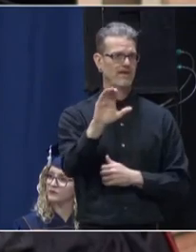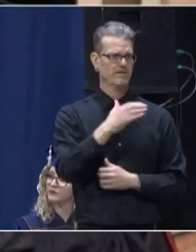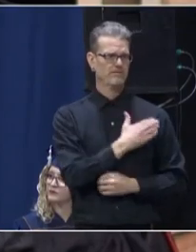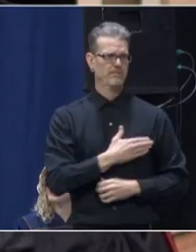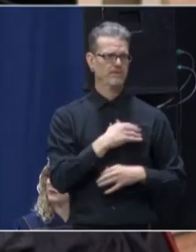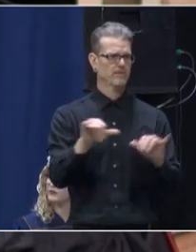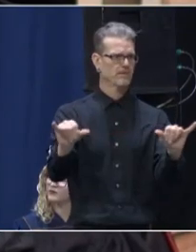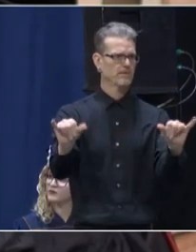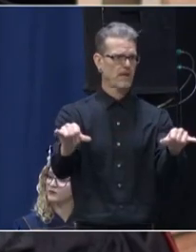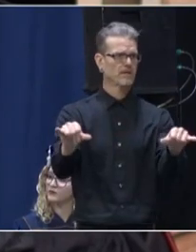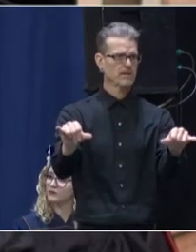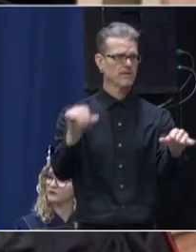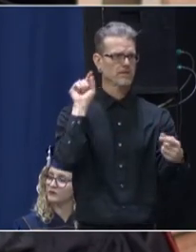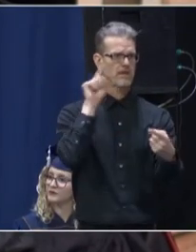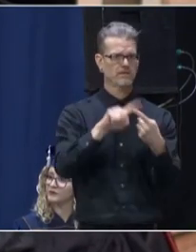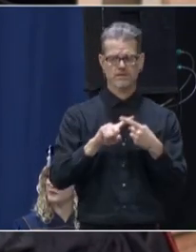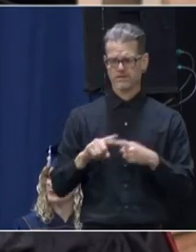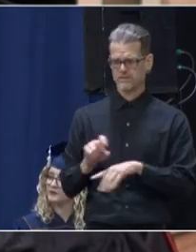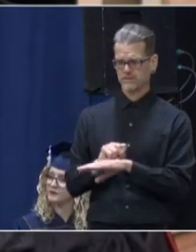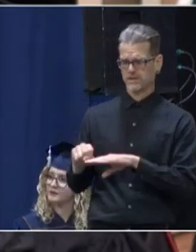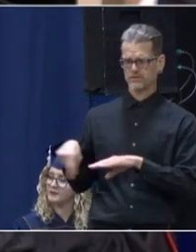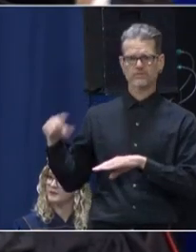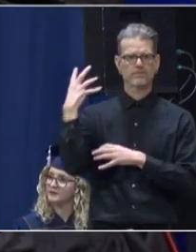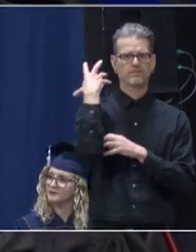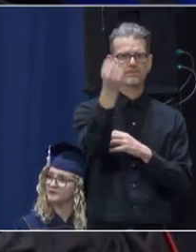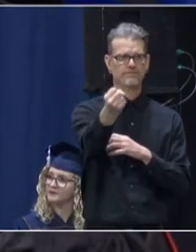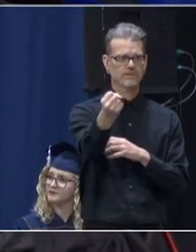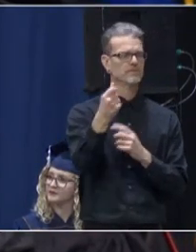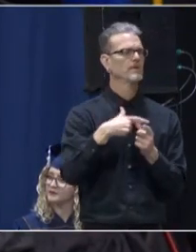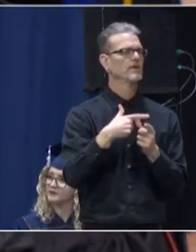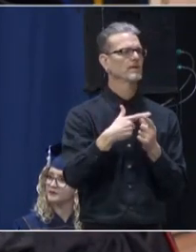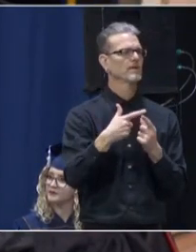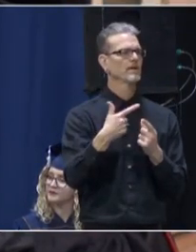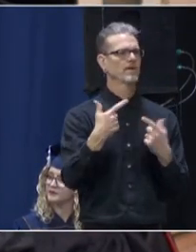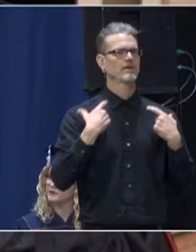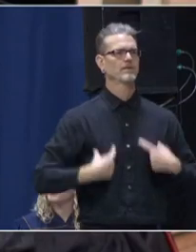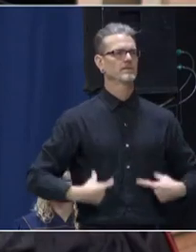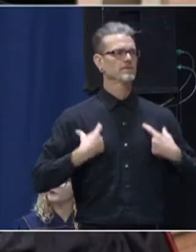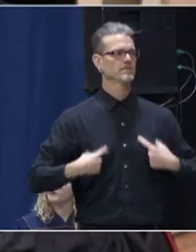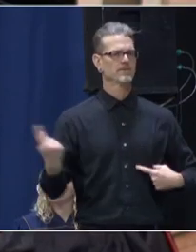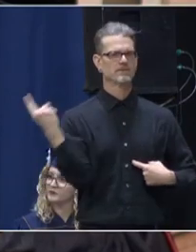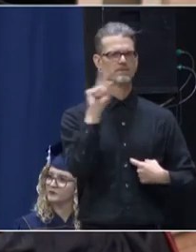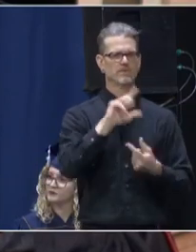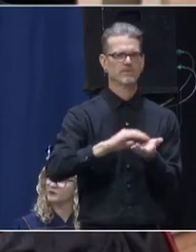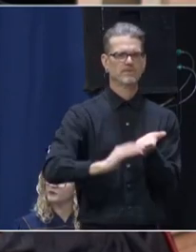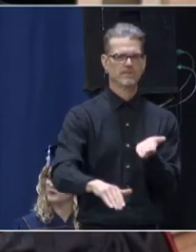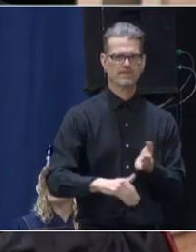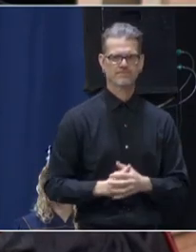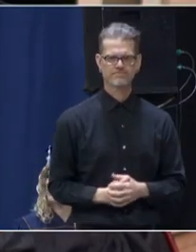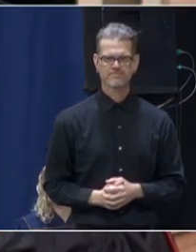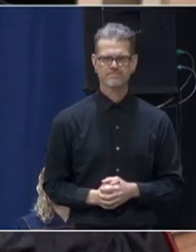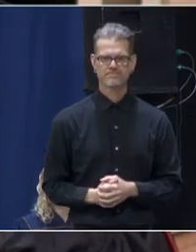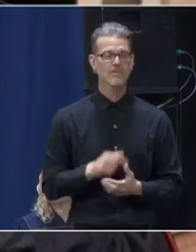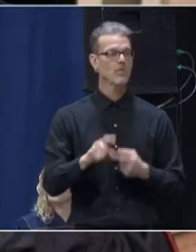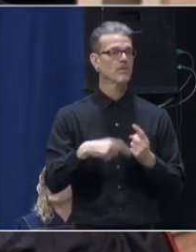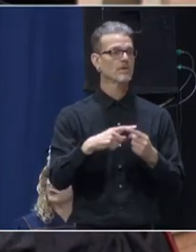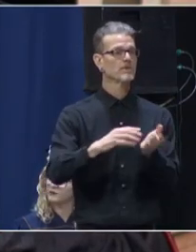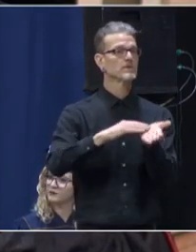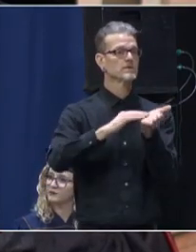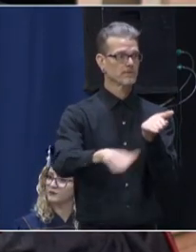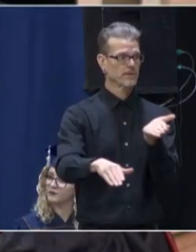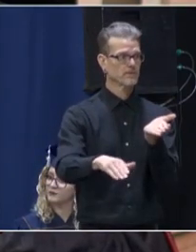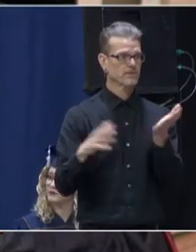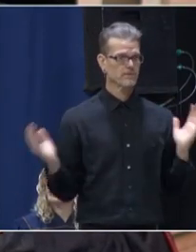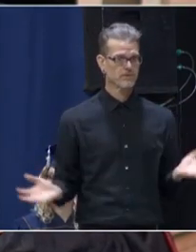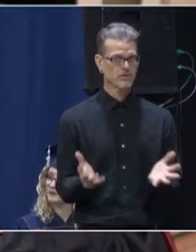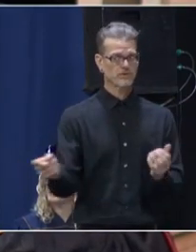remain seated until the stage party exits and you are dismissed by the commencement marshals. Once dismissed, I